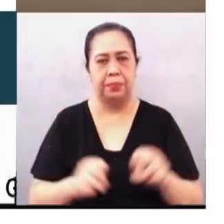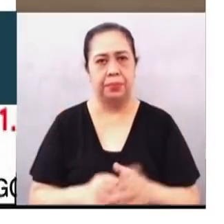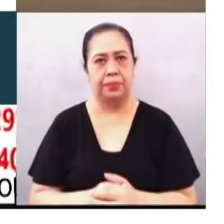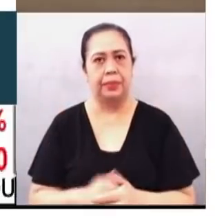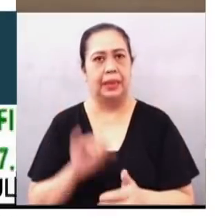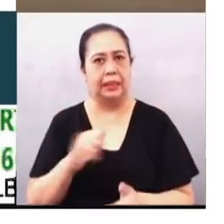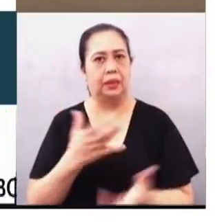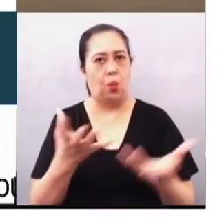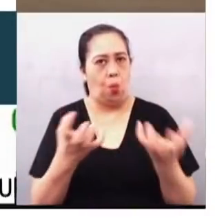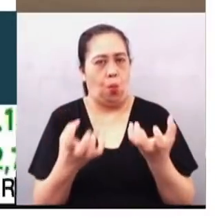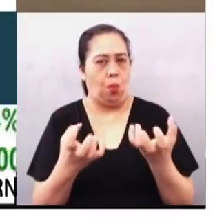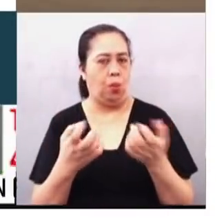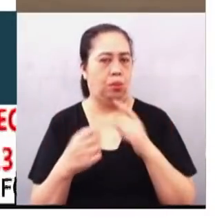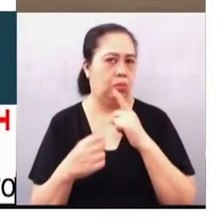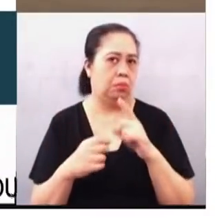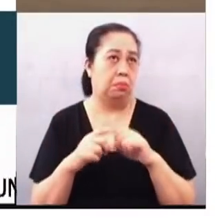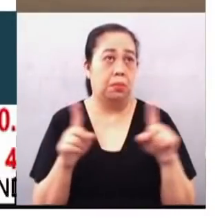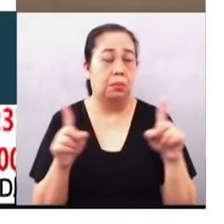gusto ko talaga. Pero